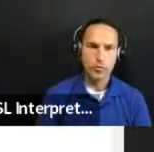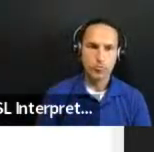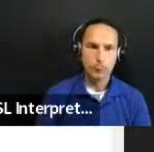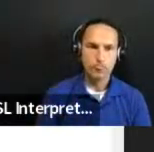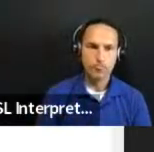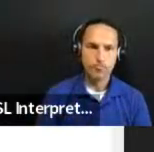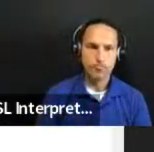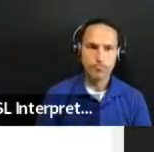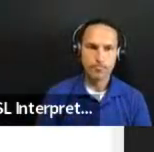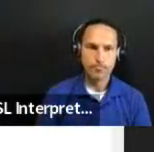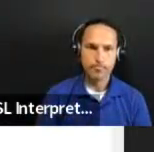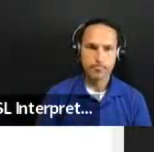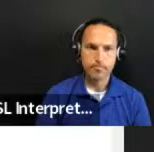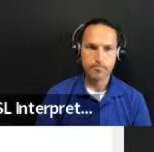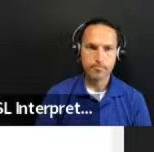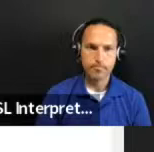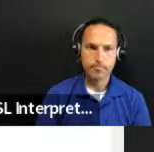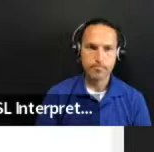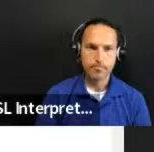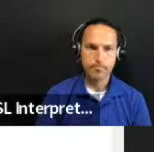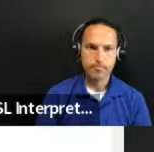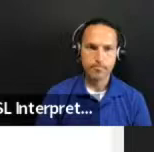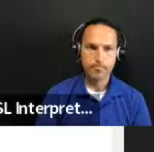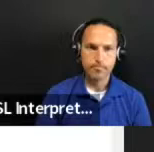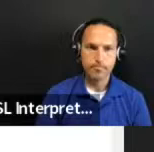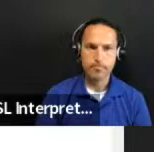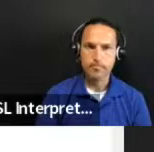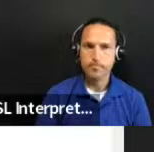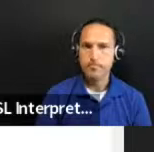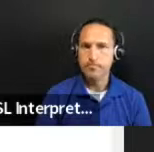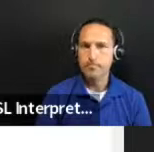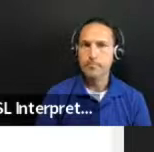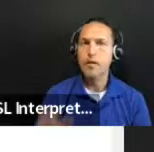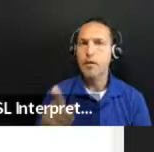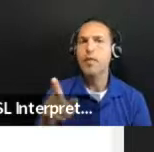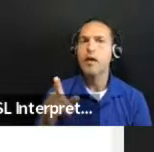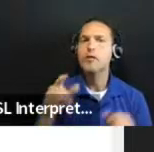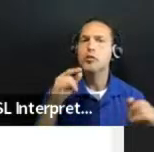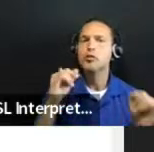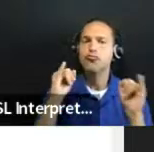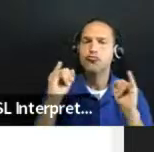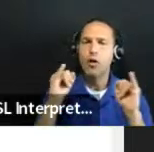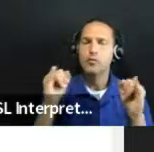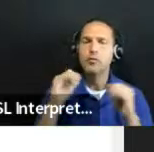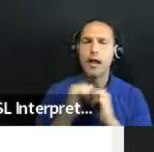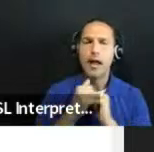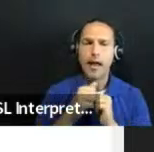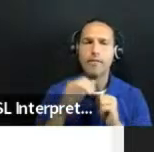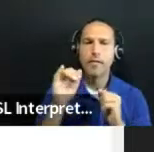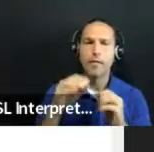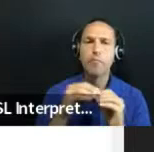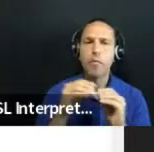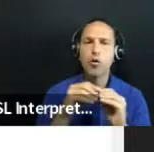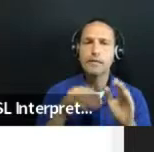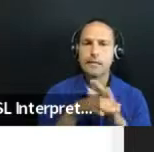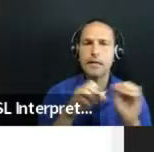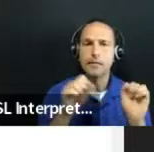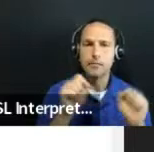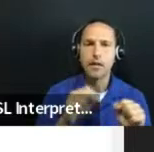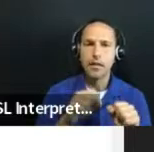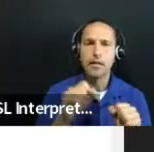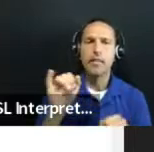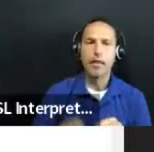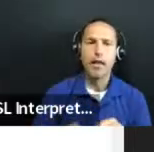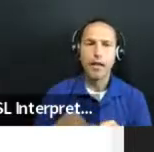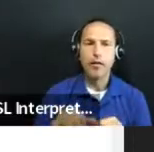the visited same page link. Find surveyed ramps by So street we do have intersection. instructions on how to get to the more accessible portion and an anchor link to get to it. So